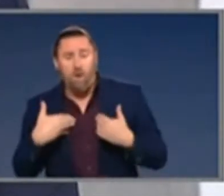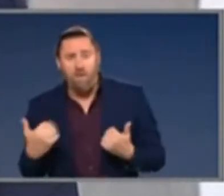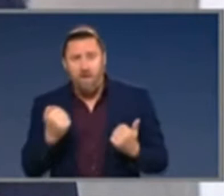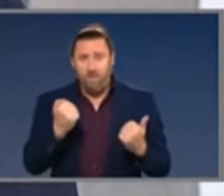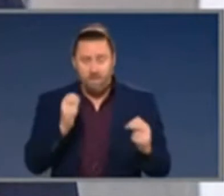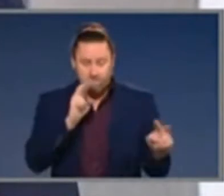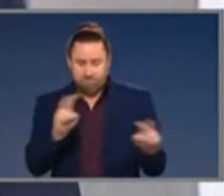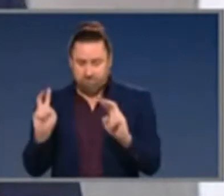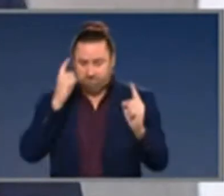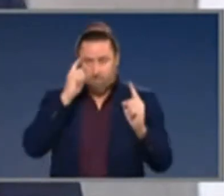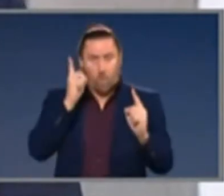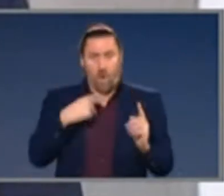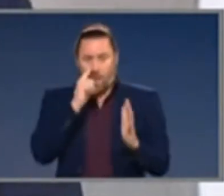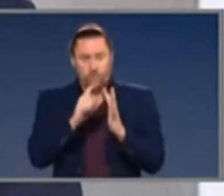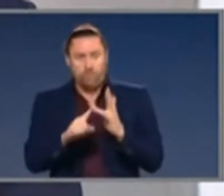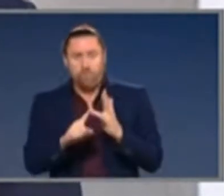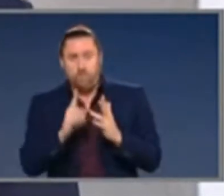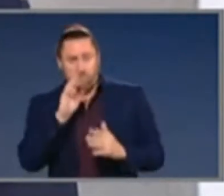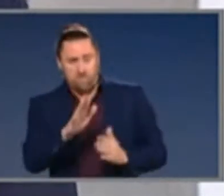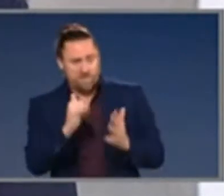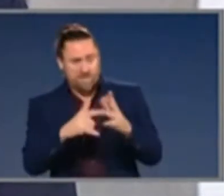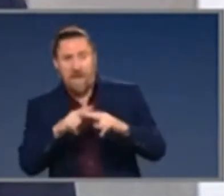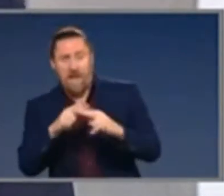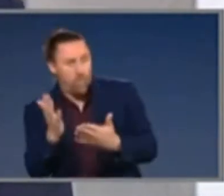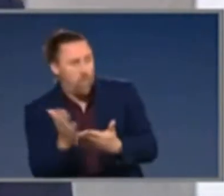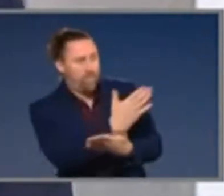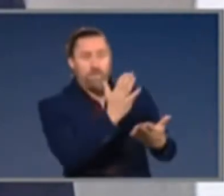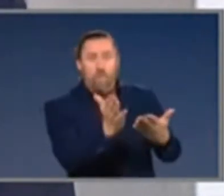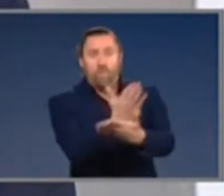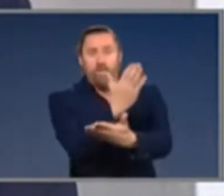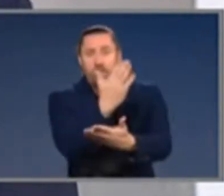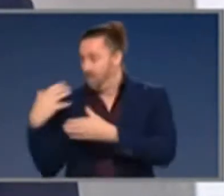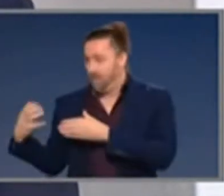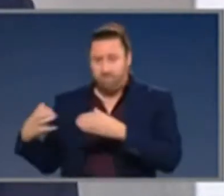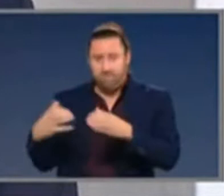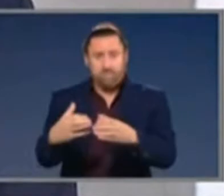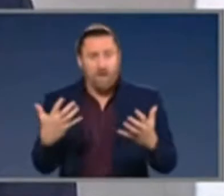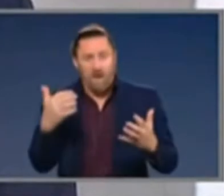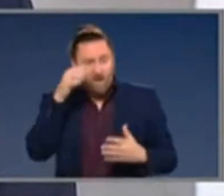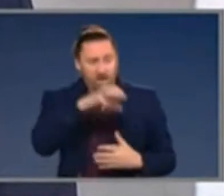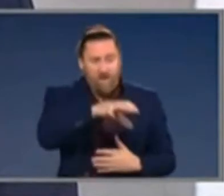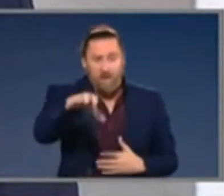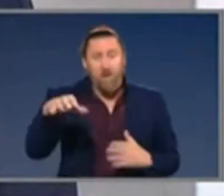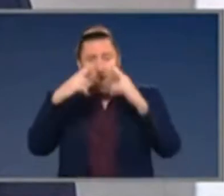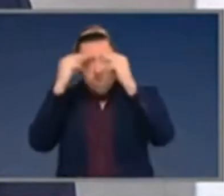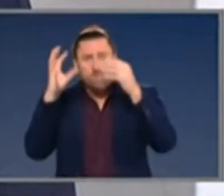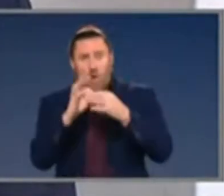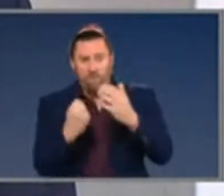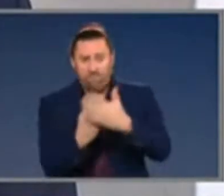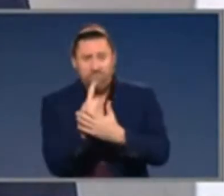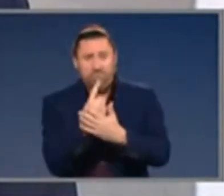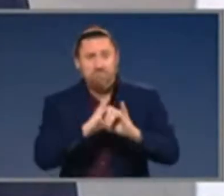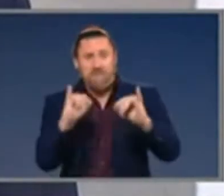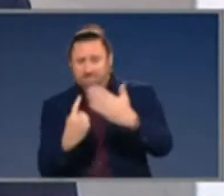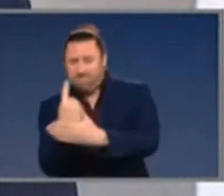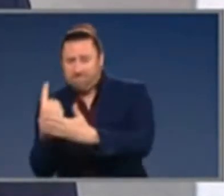are all very distressed by those events that took place in those few facilities that were affected in this way. And so it has